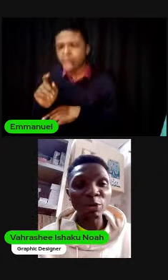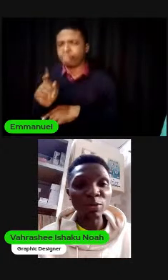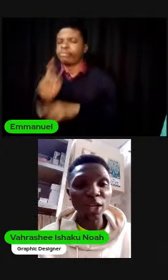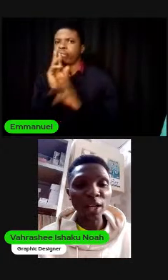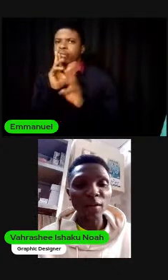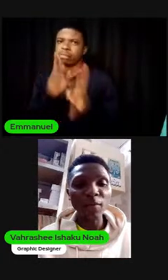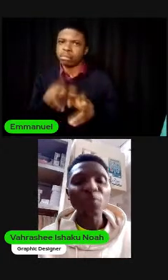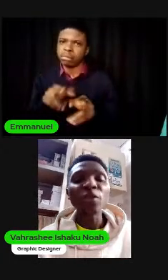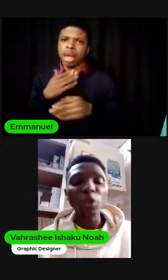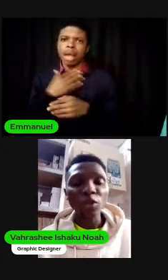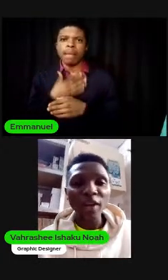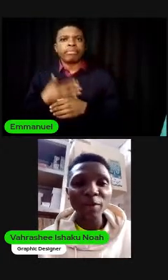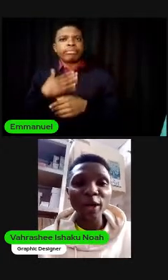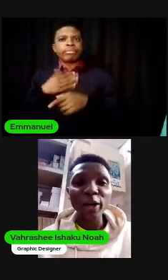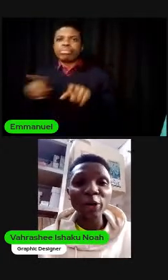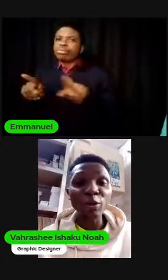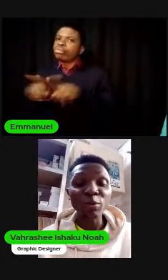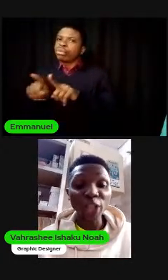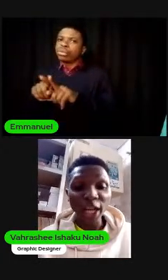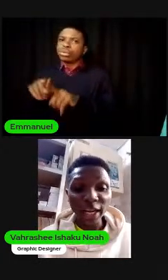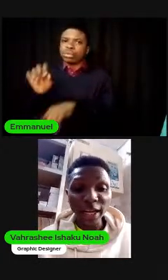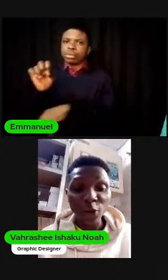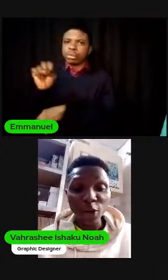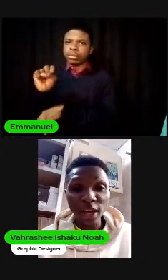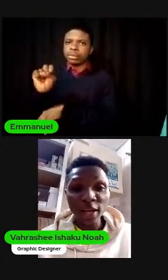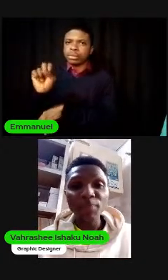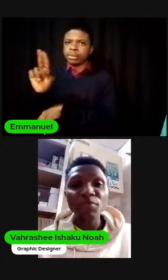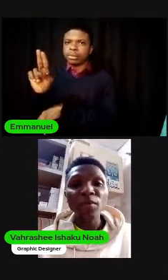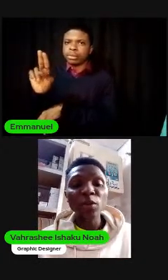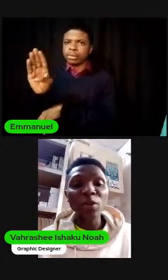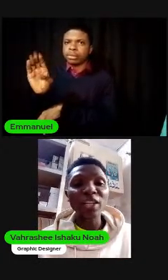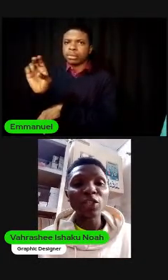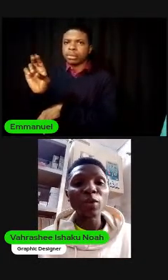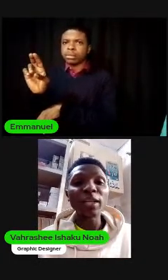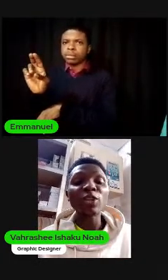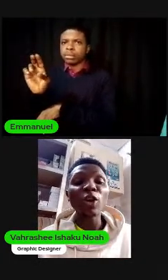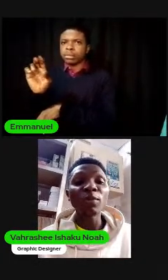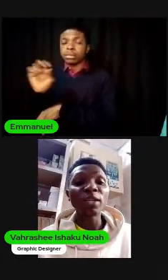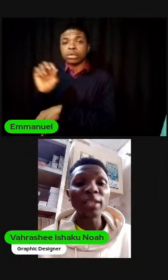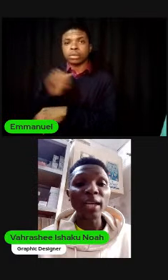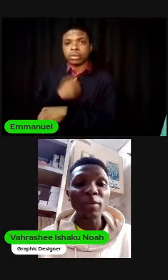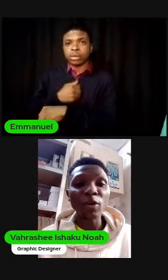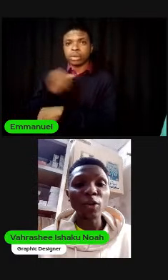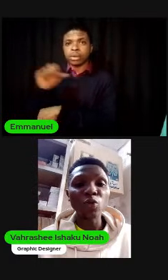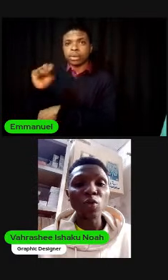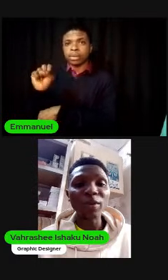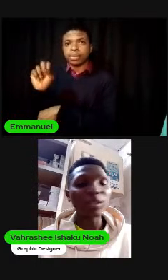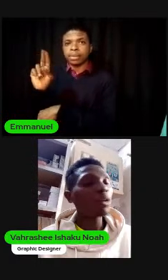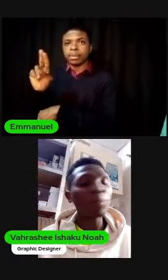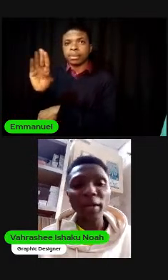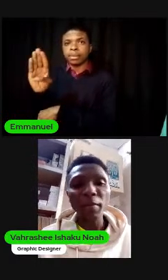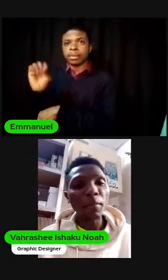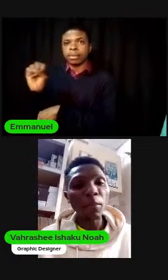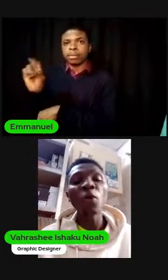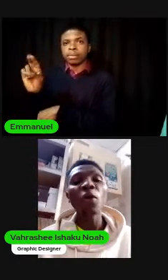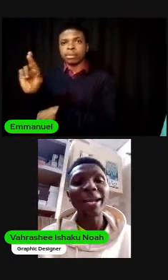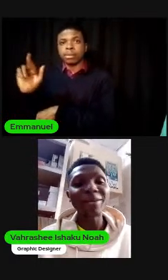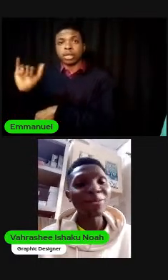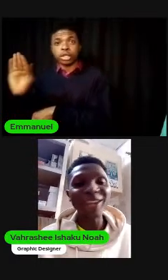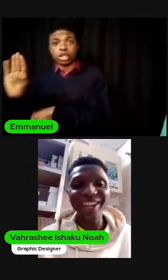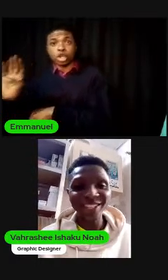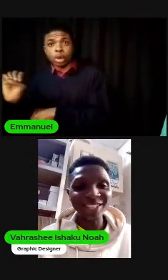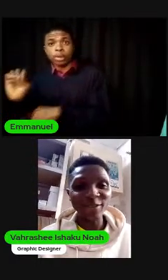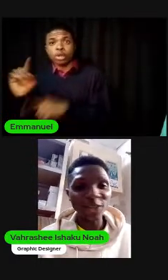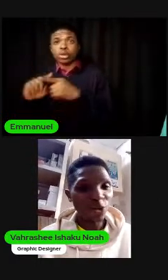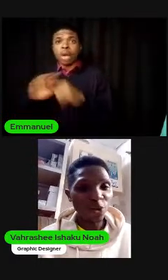our YouTube channel. Subscribe to our YouTube channel, okay? So that you will get updated because we will be dropping more and